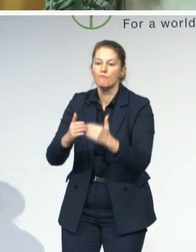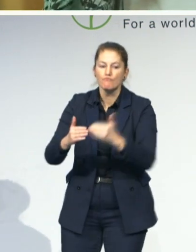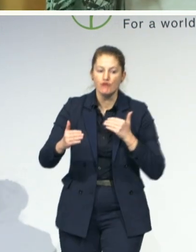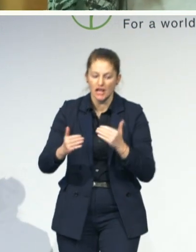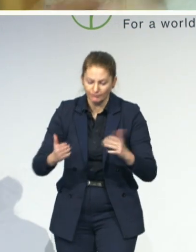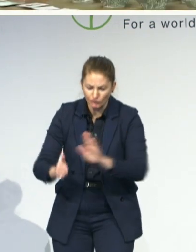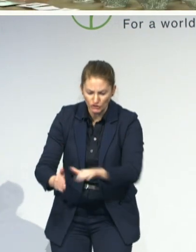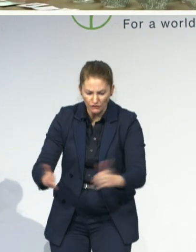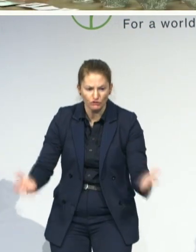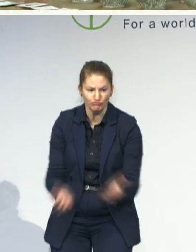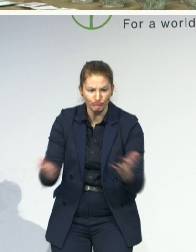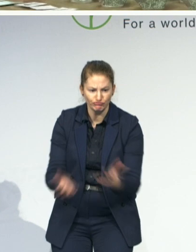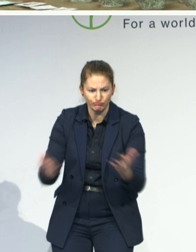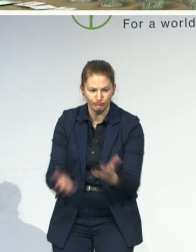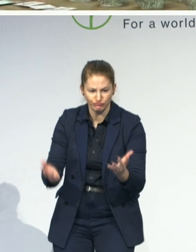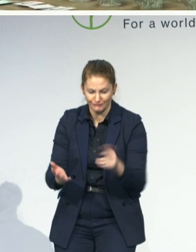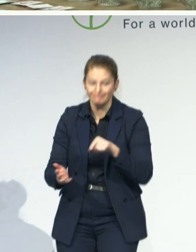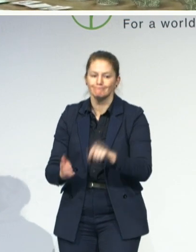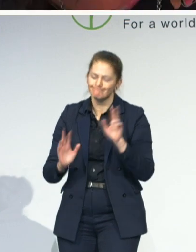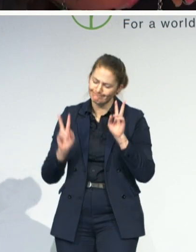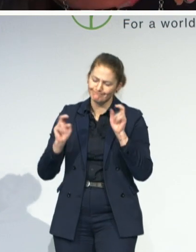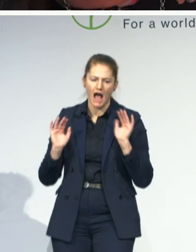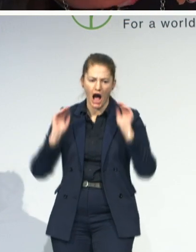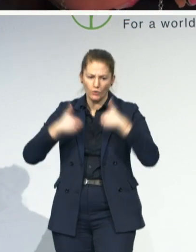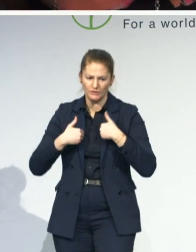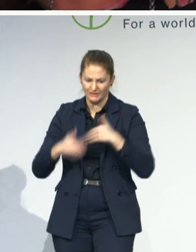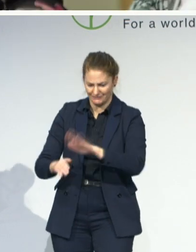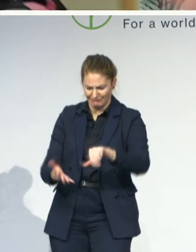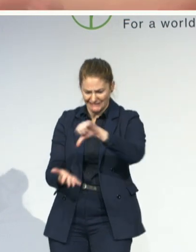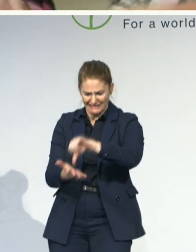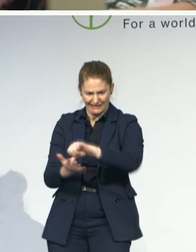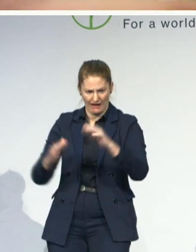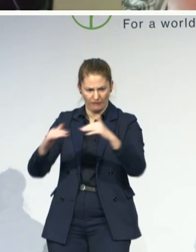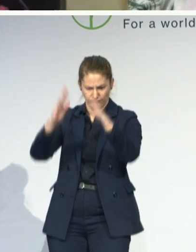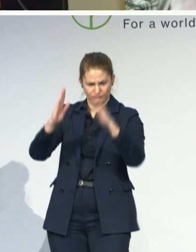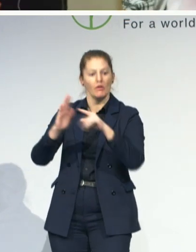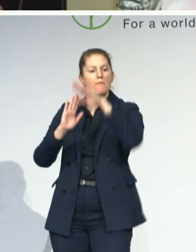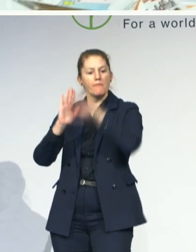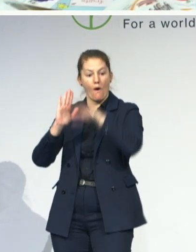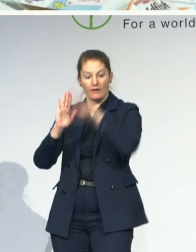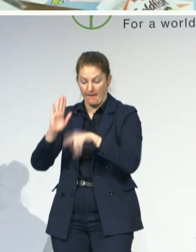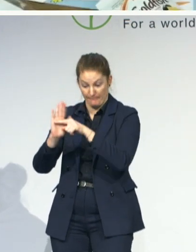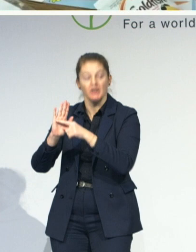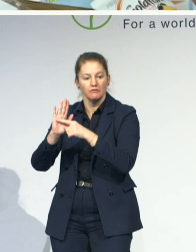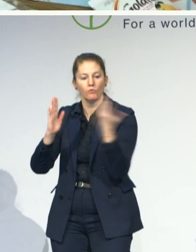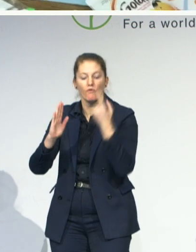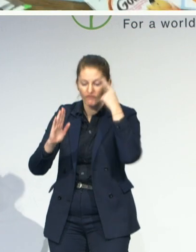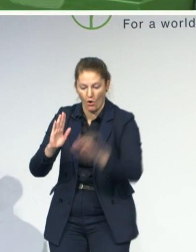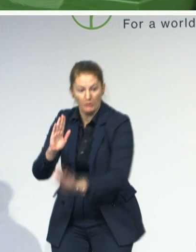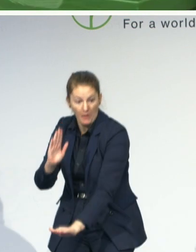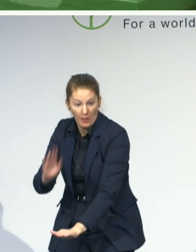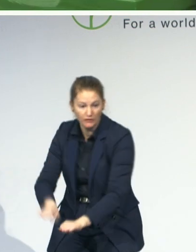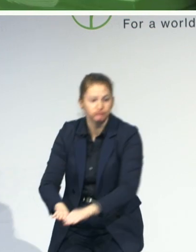Brunswick Provincial Autism Training. This program supports preschool and education personnel, families and